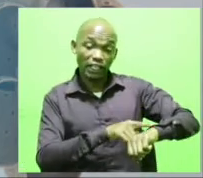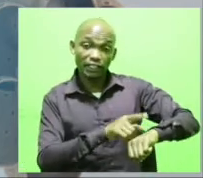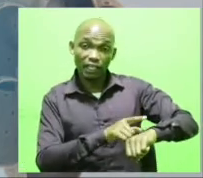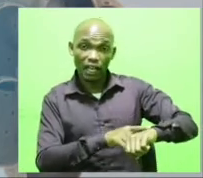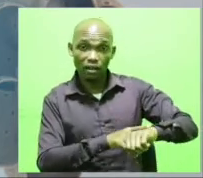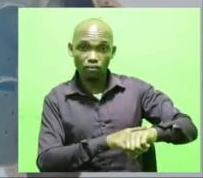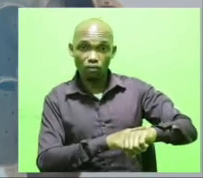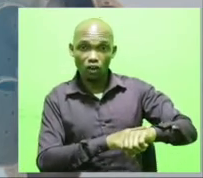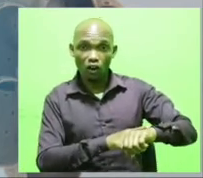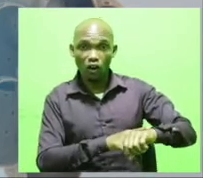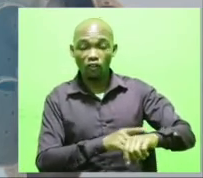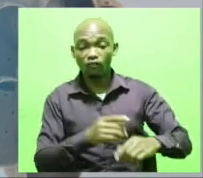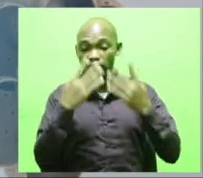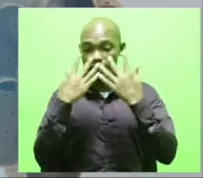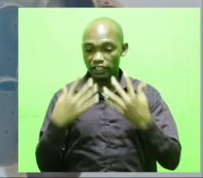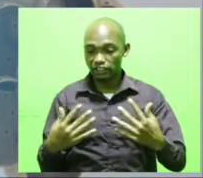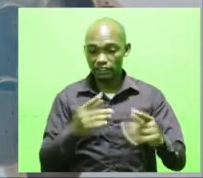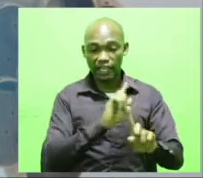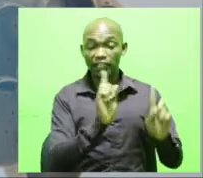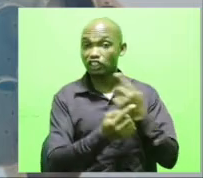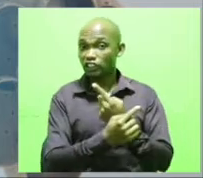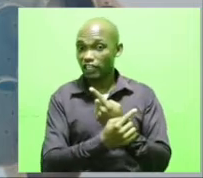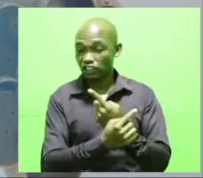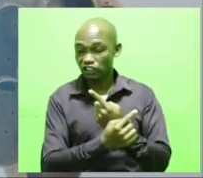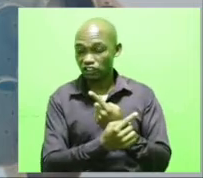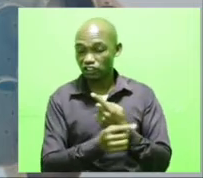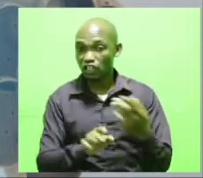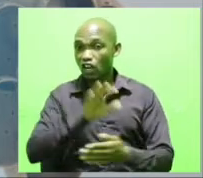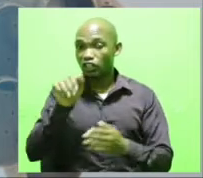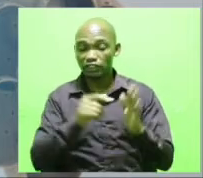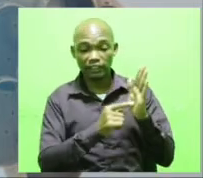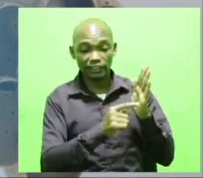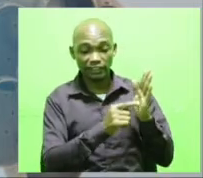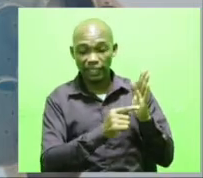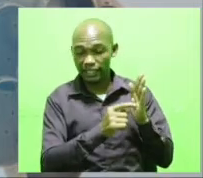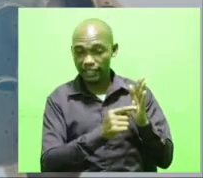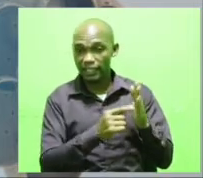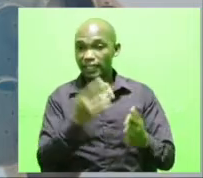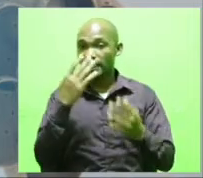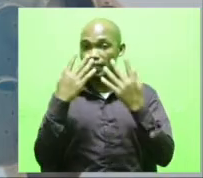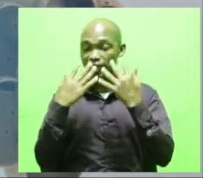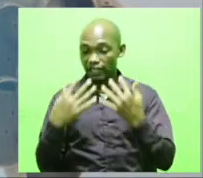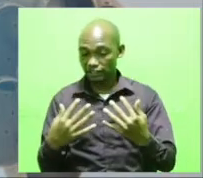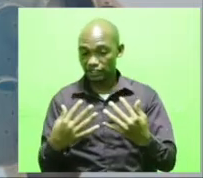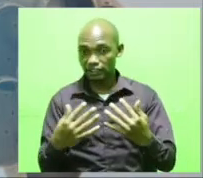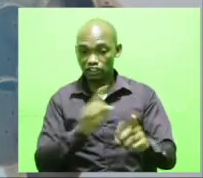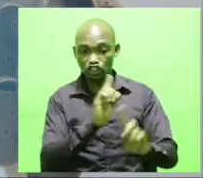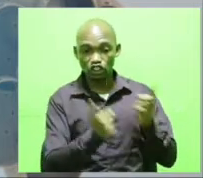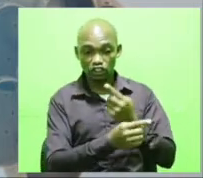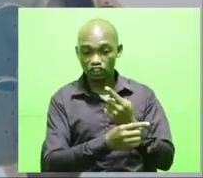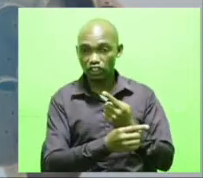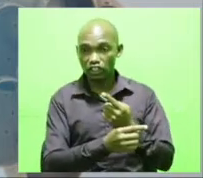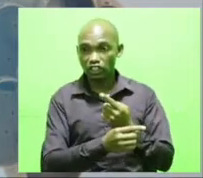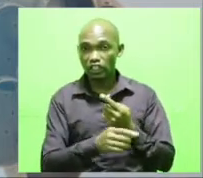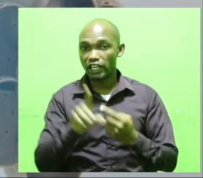mouth. During the gas exchange in the alveolus, no energy is used by the cell. The